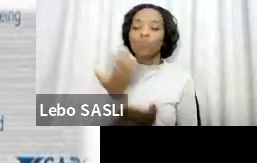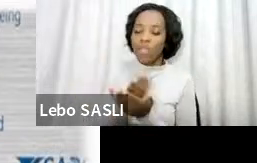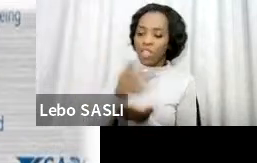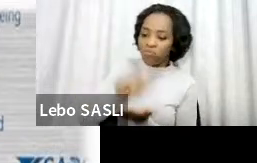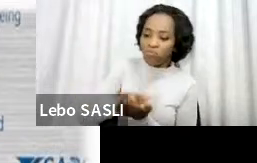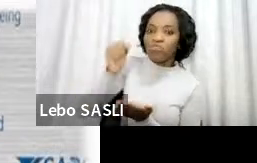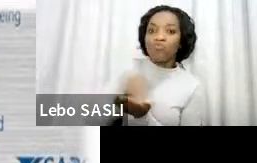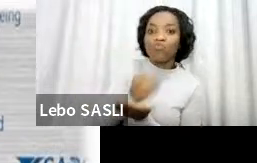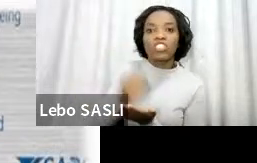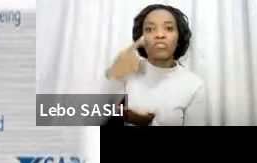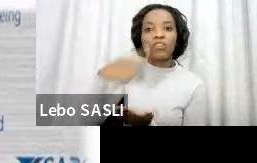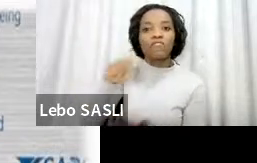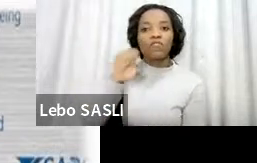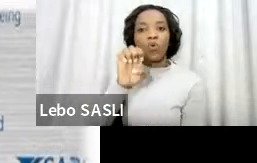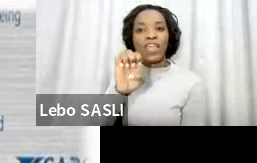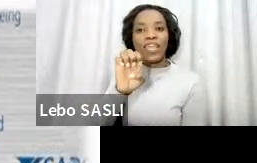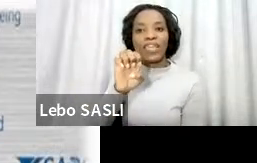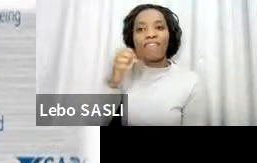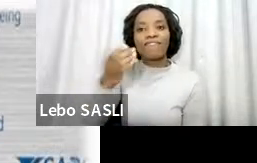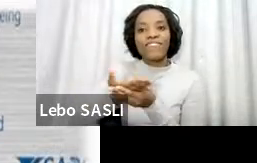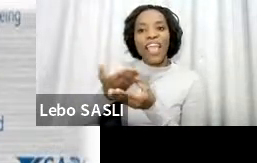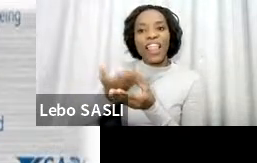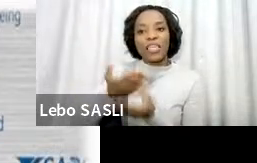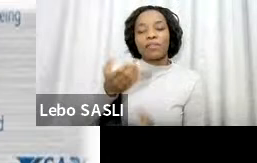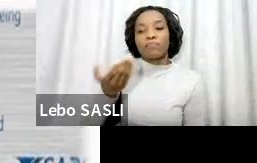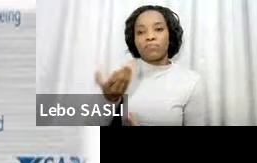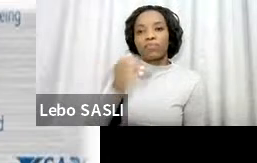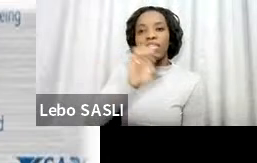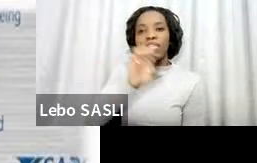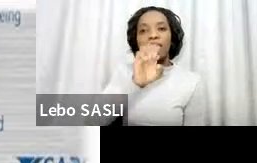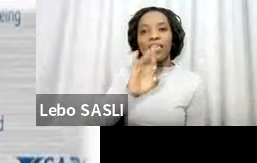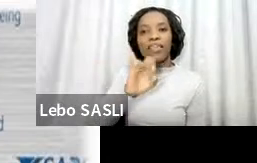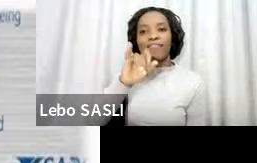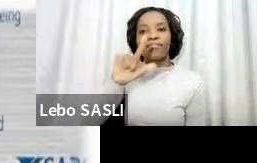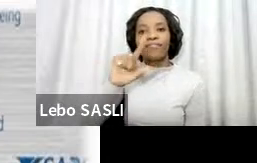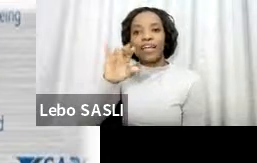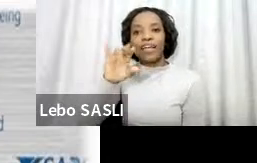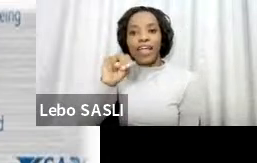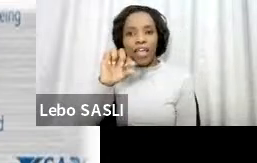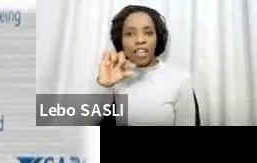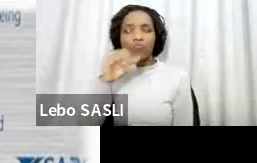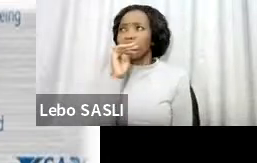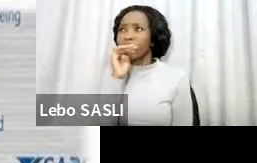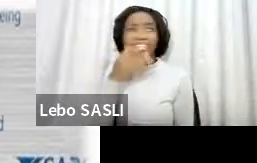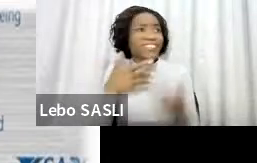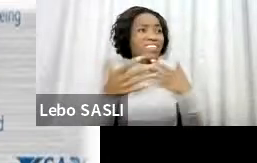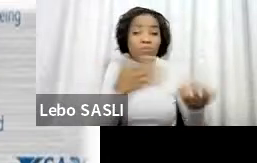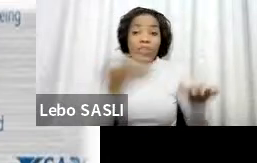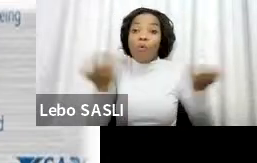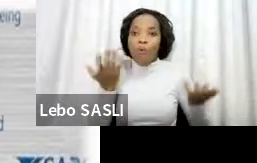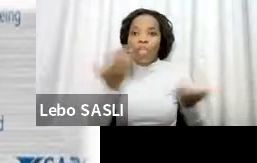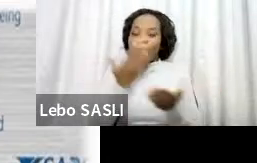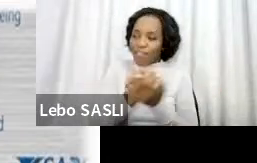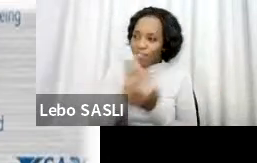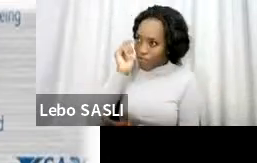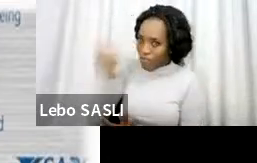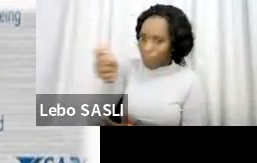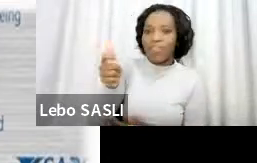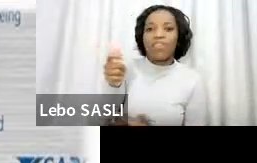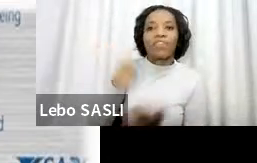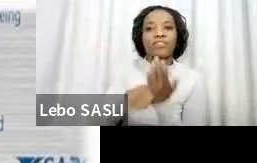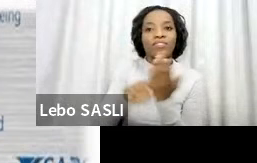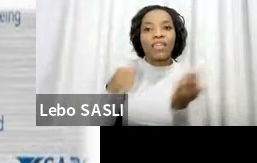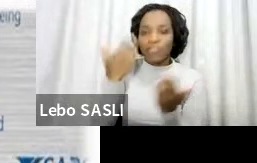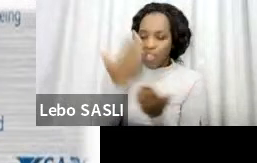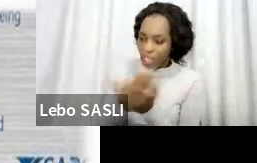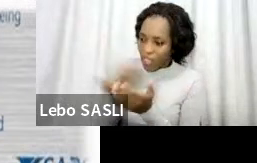e-filing. E-filing helps you to deal with text matters wherever you are. You are able to pay. You are able to submit